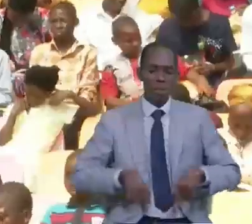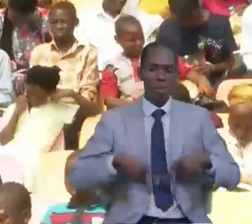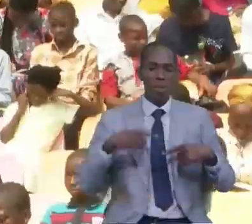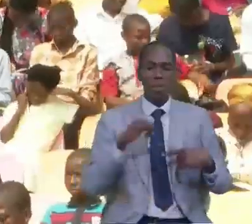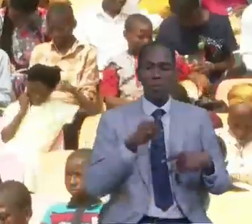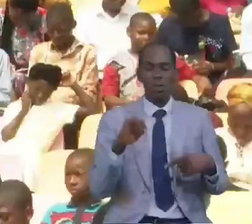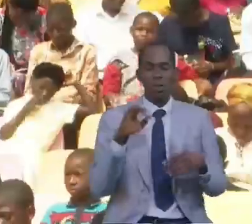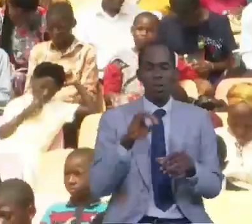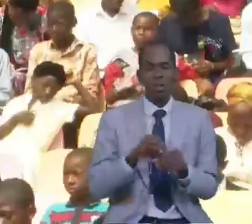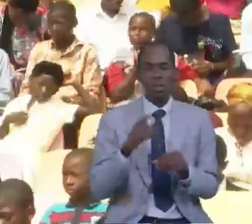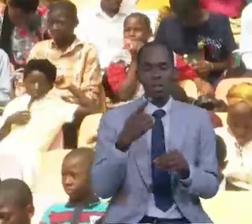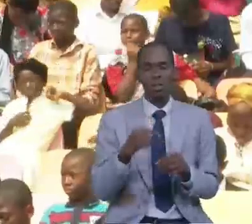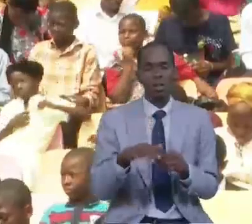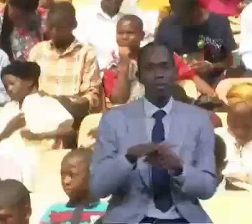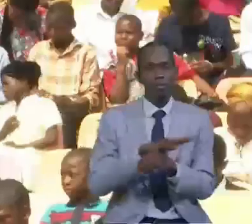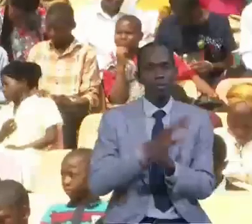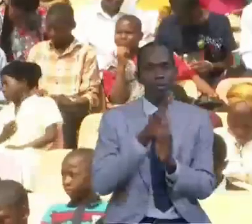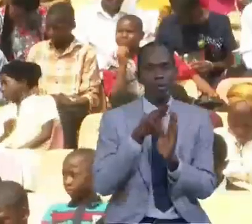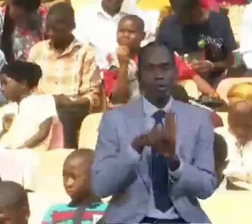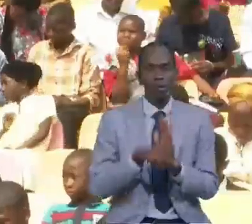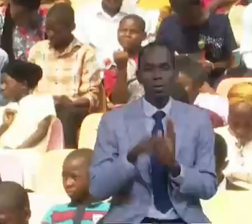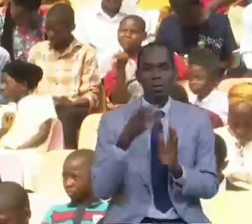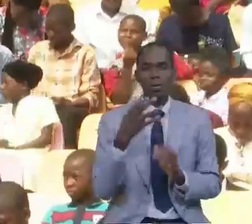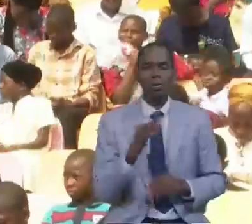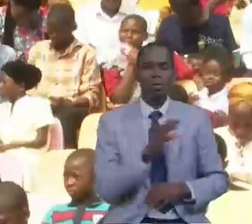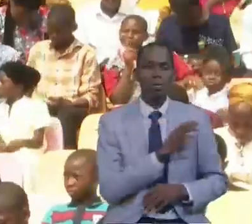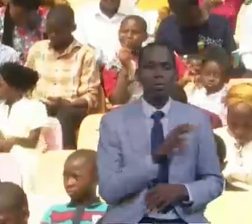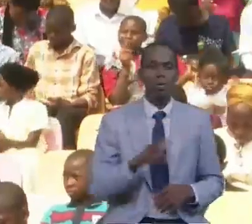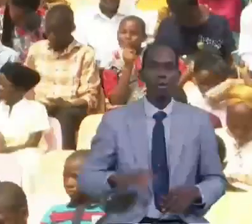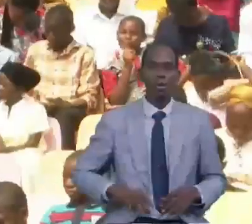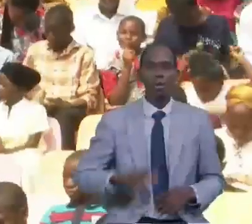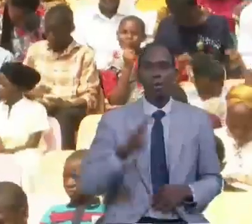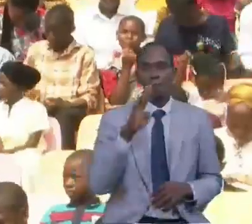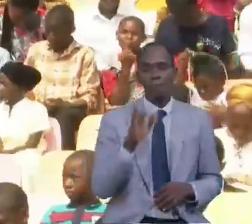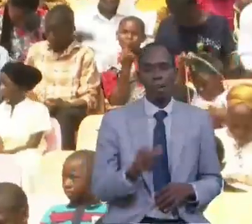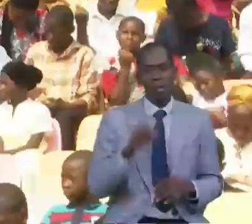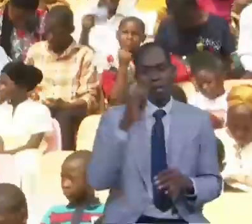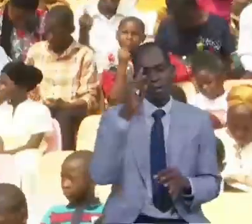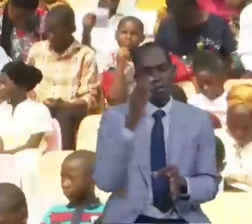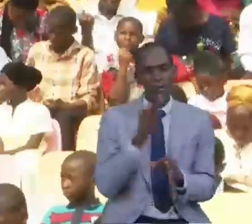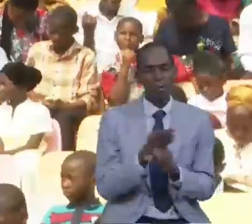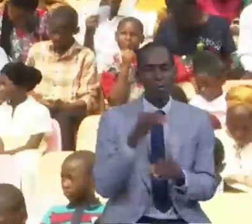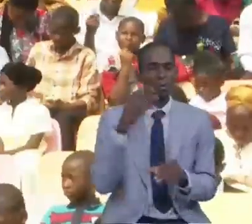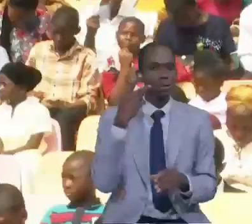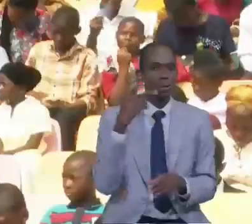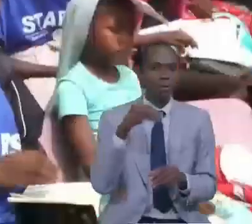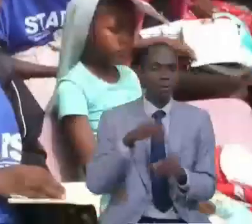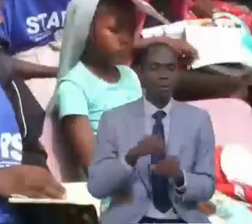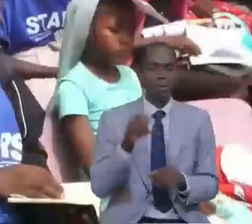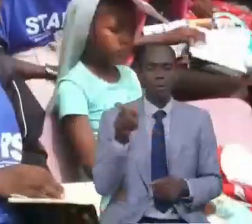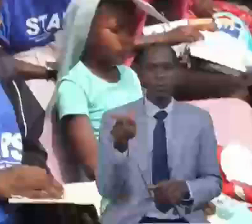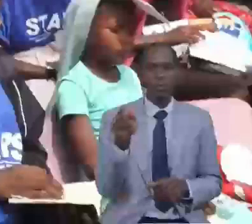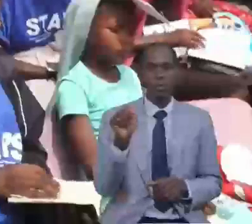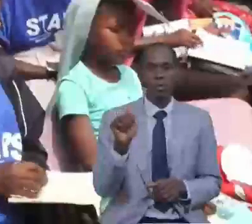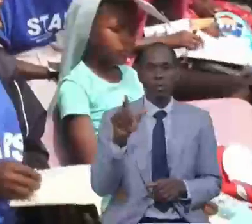2. We're reading from verse 20. Galatians chapter 2, verse 20. It says,